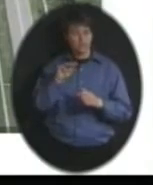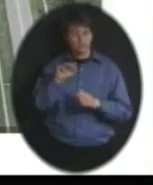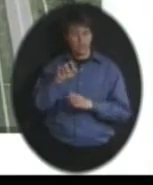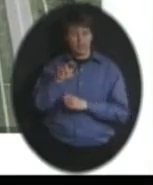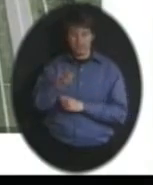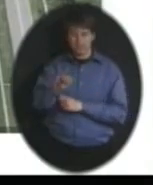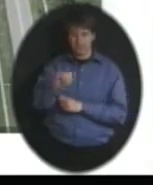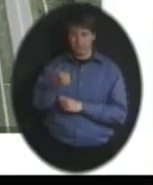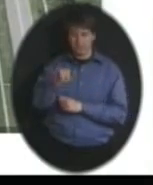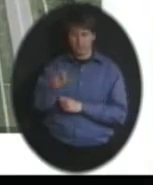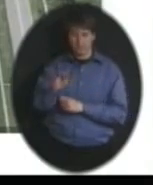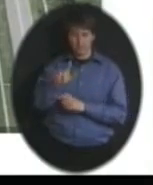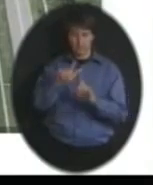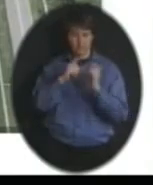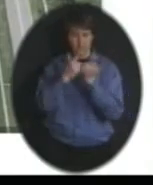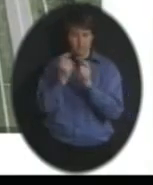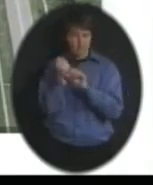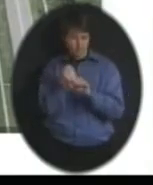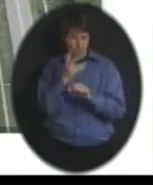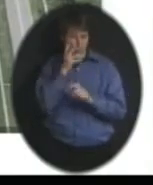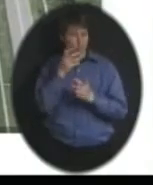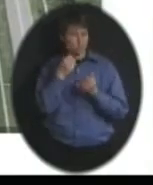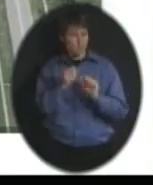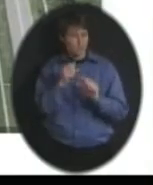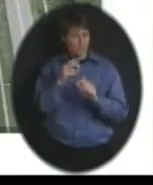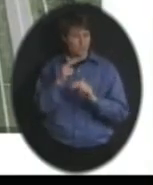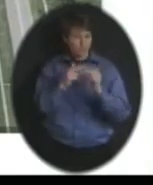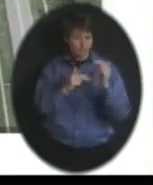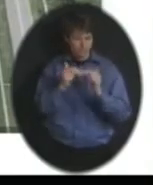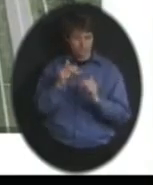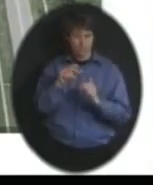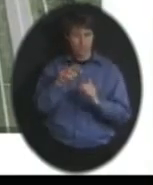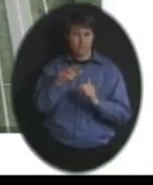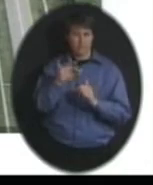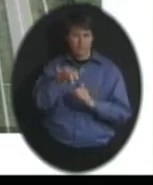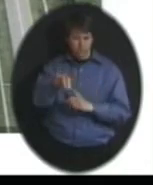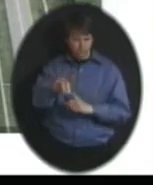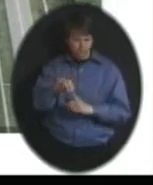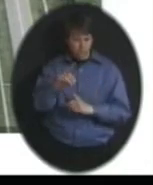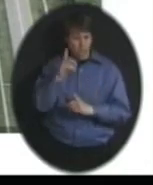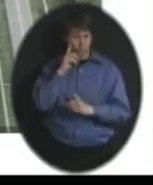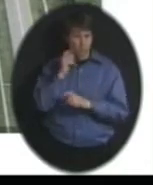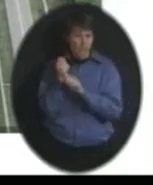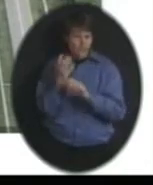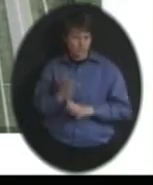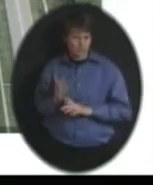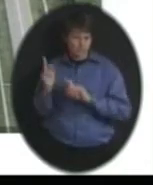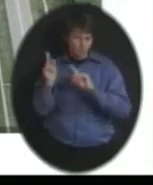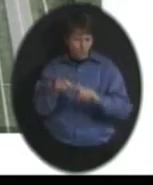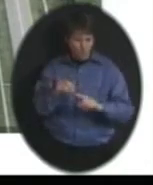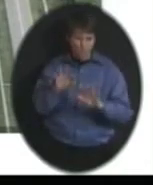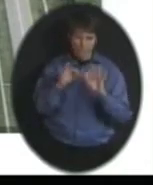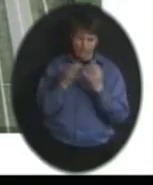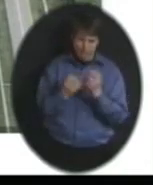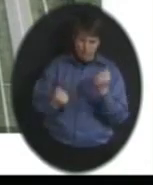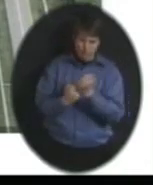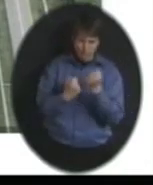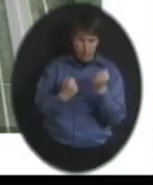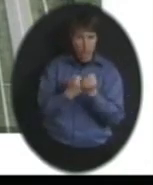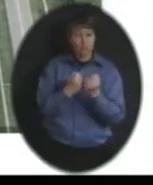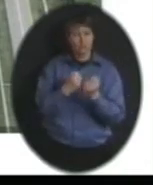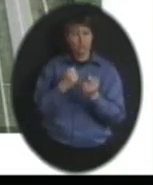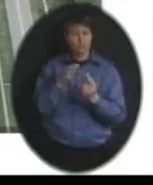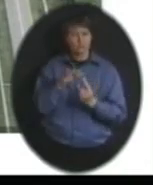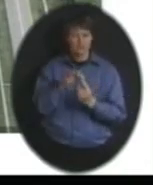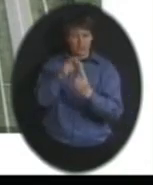to have a field built out at CBAC. CBAC, a place where athletes go and families cheer, where a special group